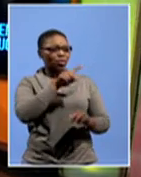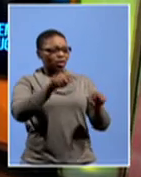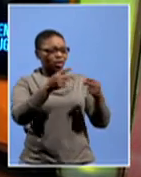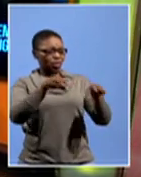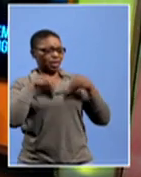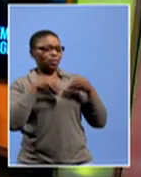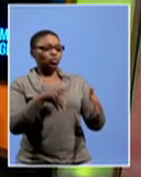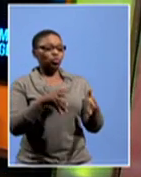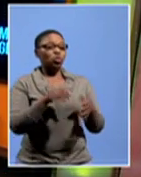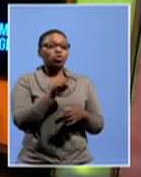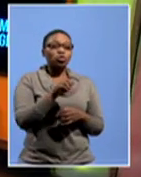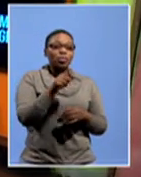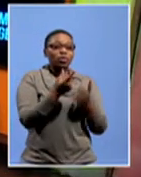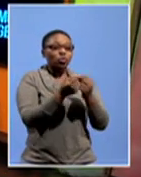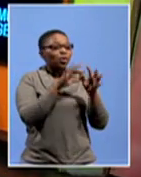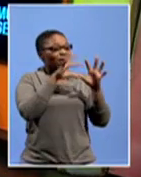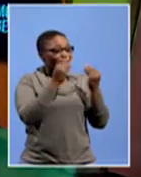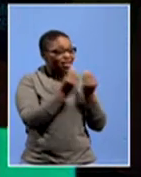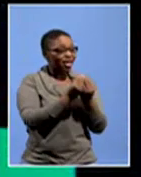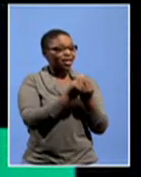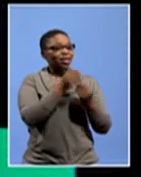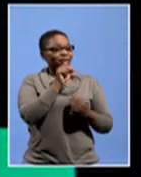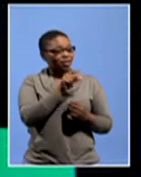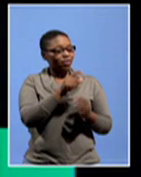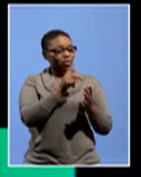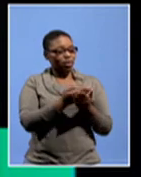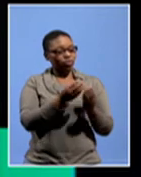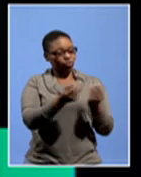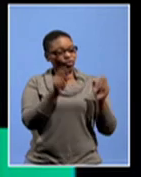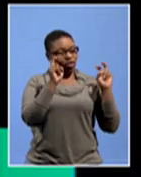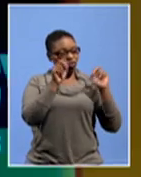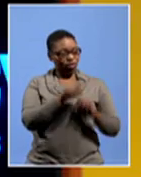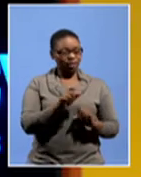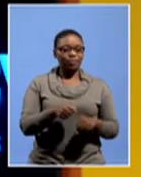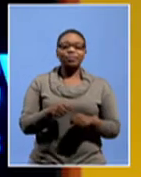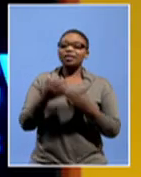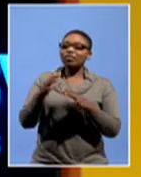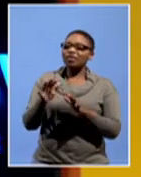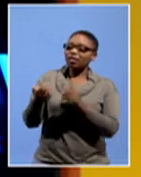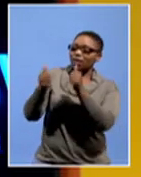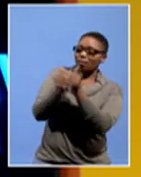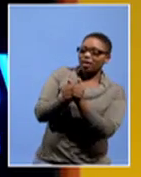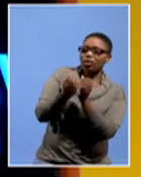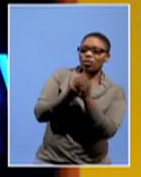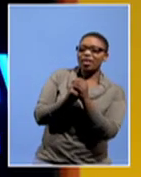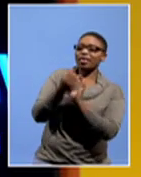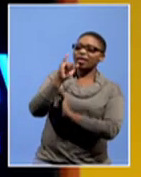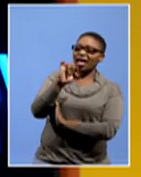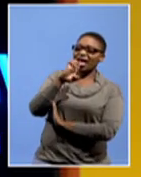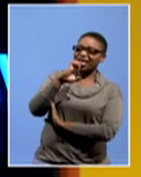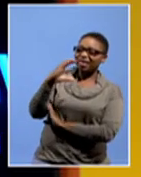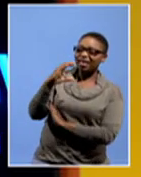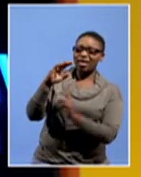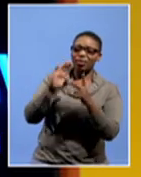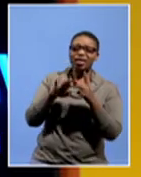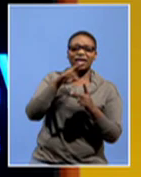this, and to do everything within their reasonable power to address that particular issue. But you've come together in partnership with the IEC, with the Real